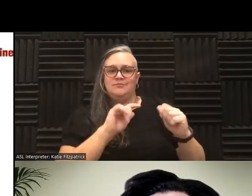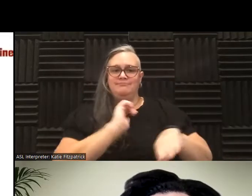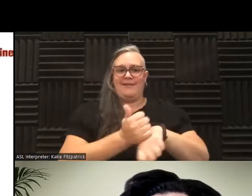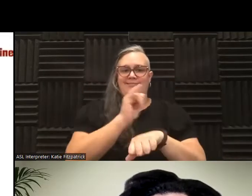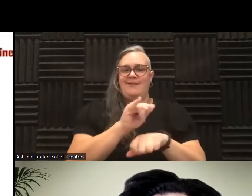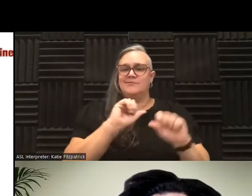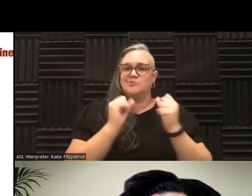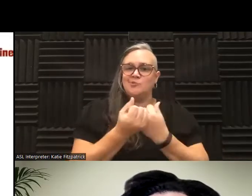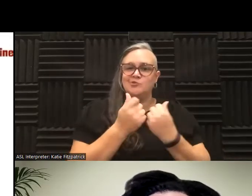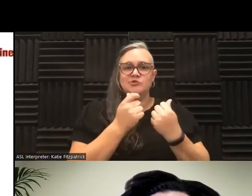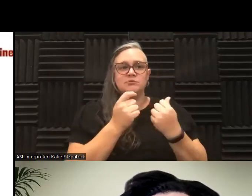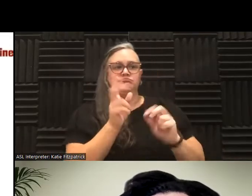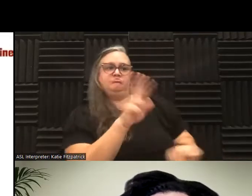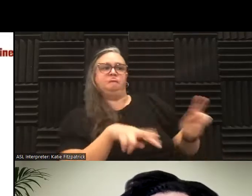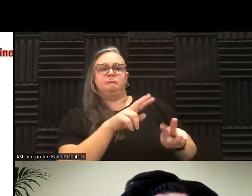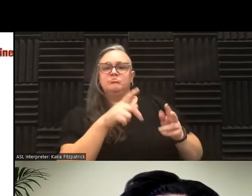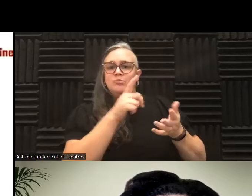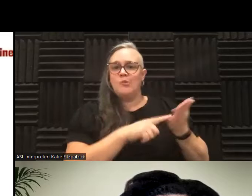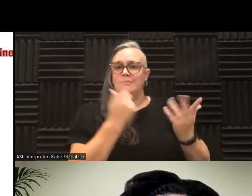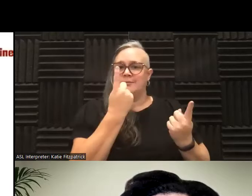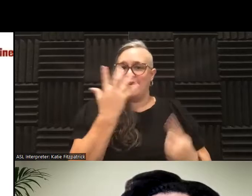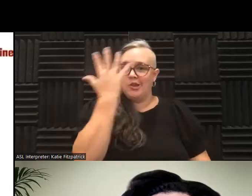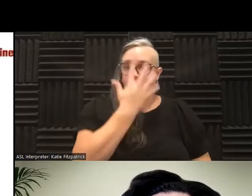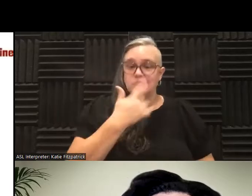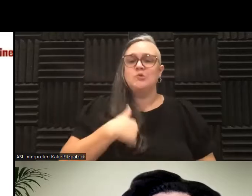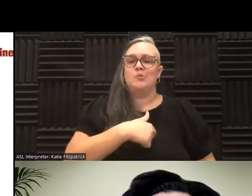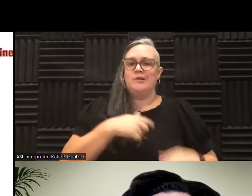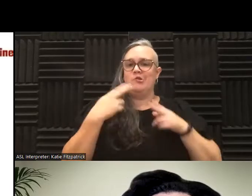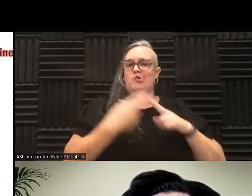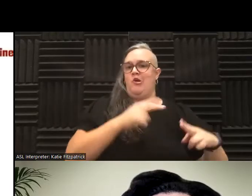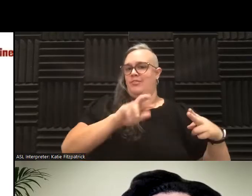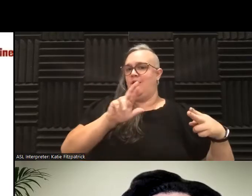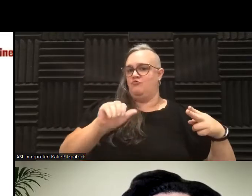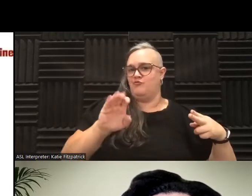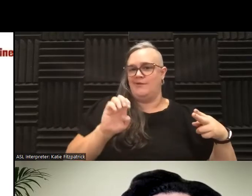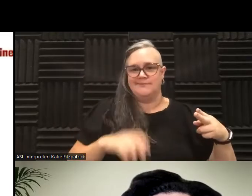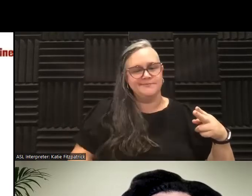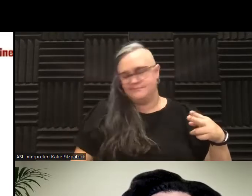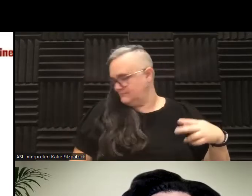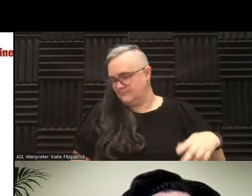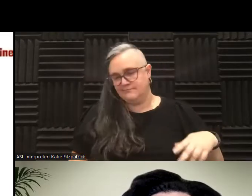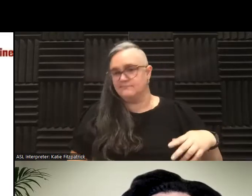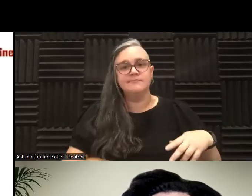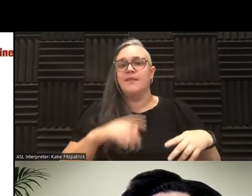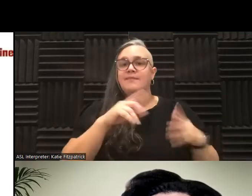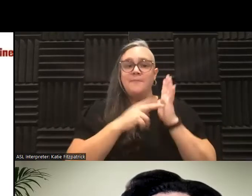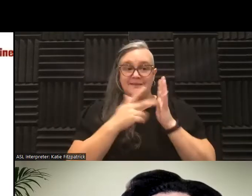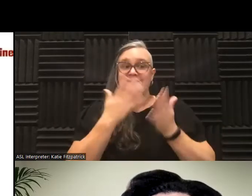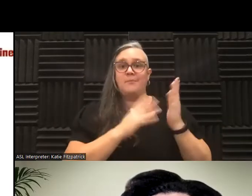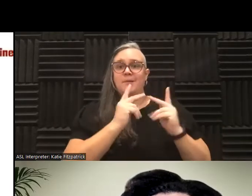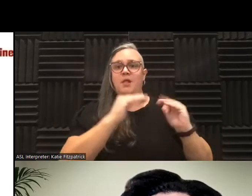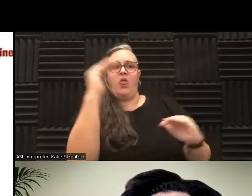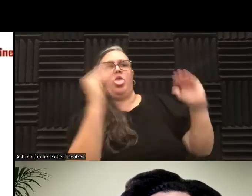interpretation of how one looks, which we call race. This is unfairly disadvantaged some individuals